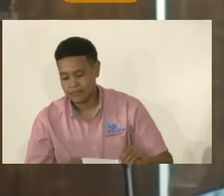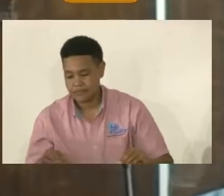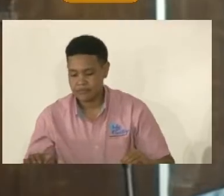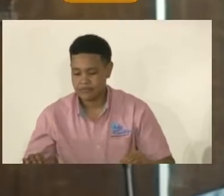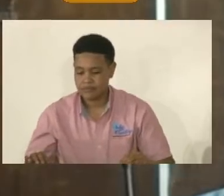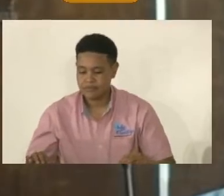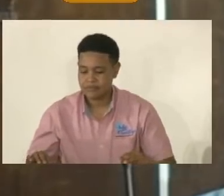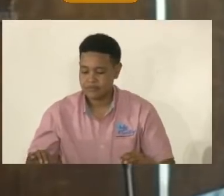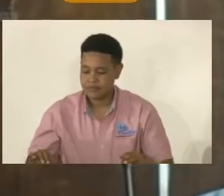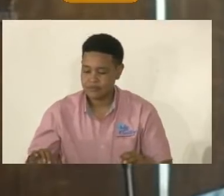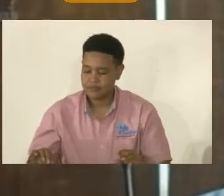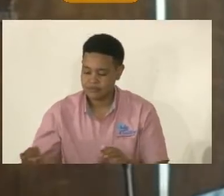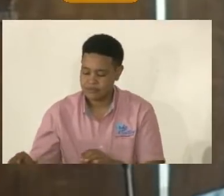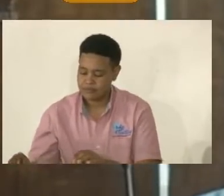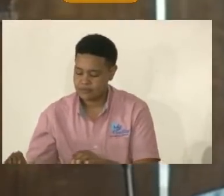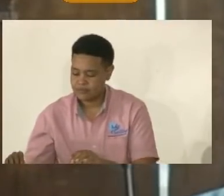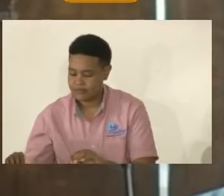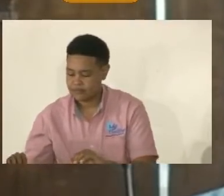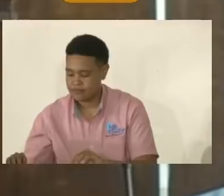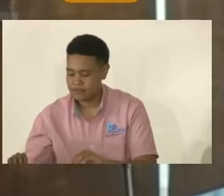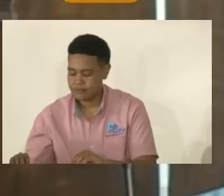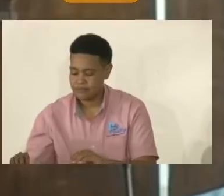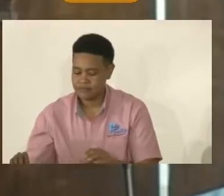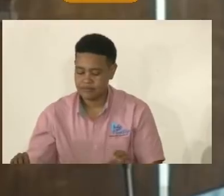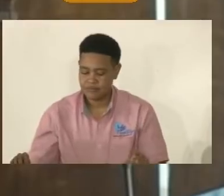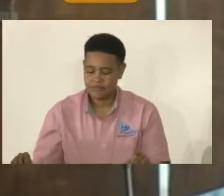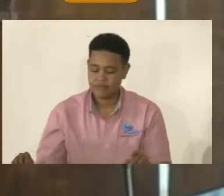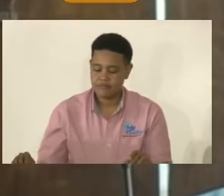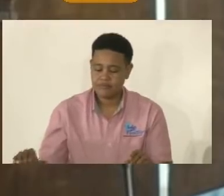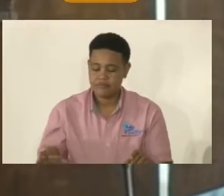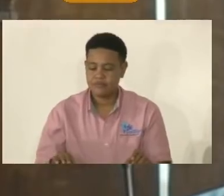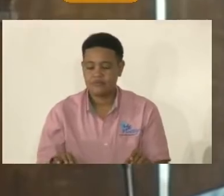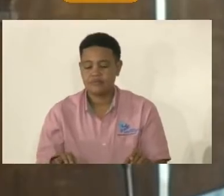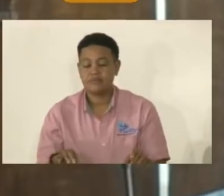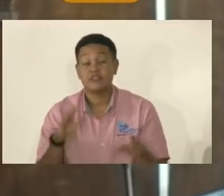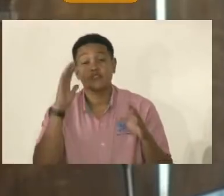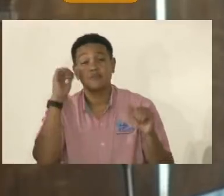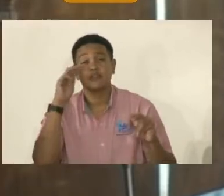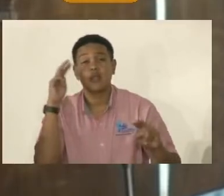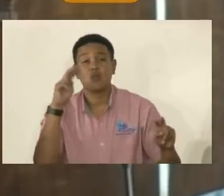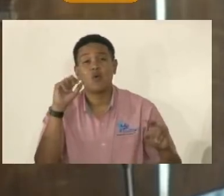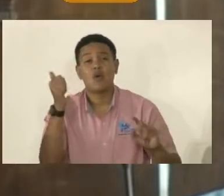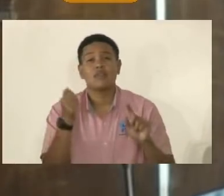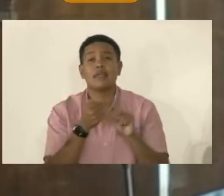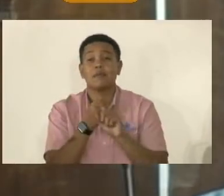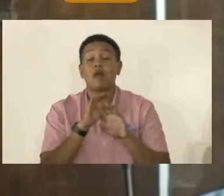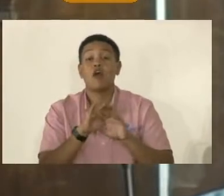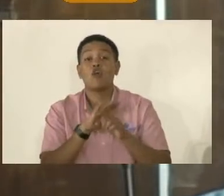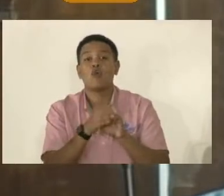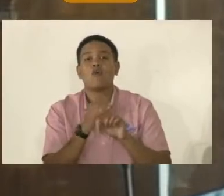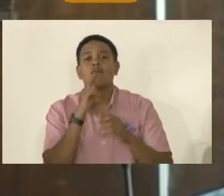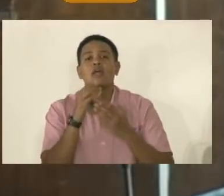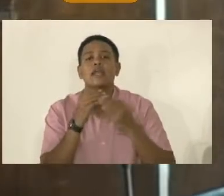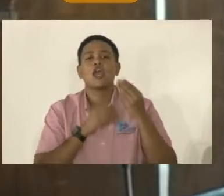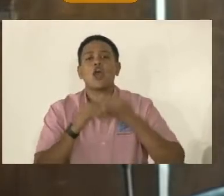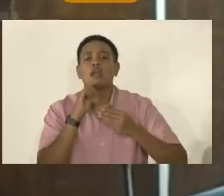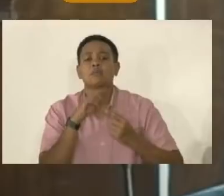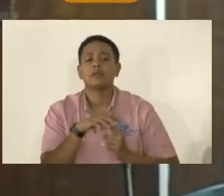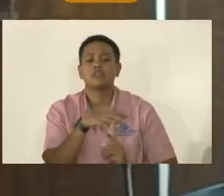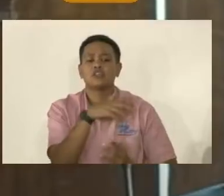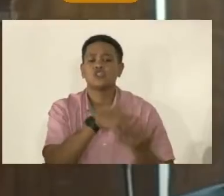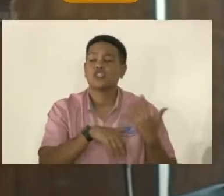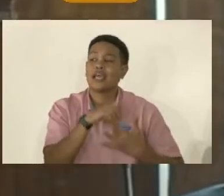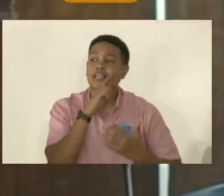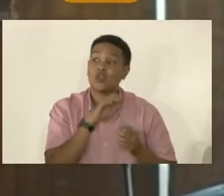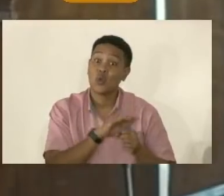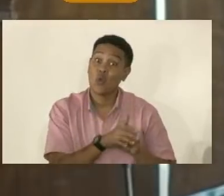Mr. President, I turn now to some of the other impacts of COVID on the economy and society. And COVID has, of